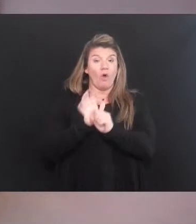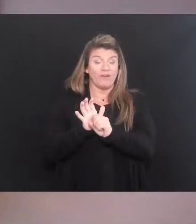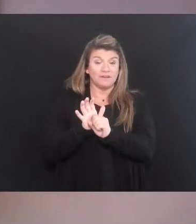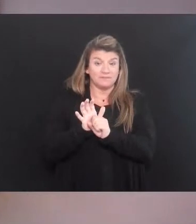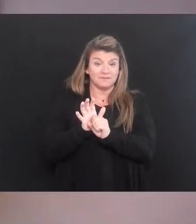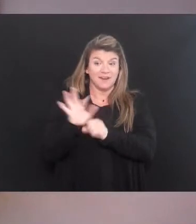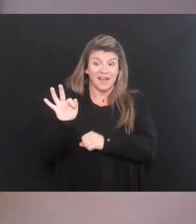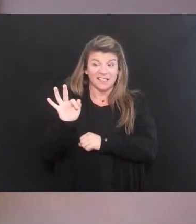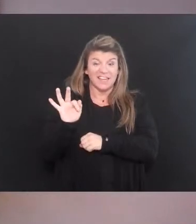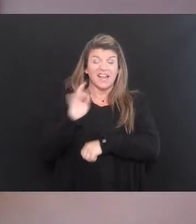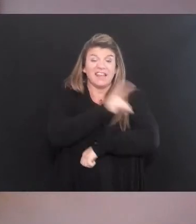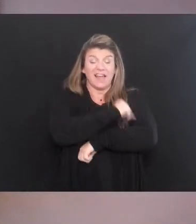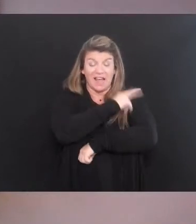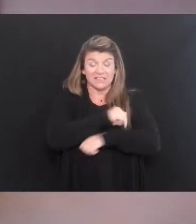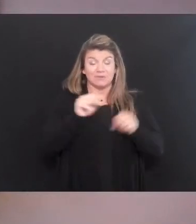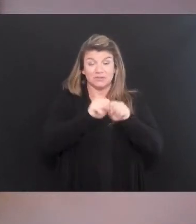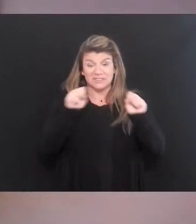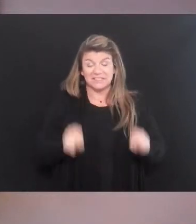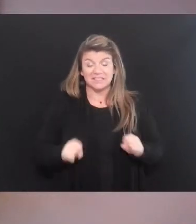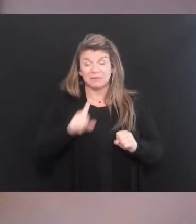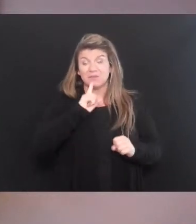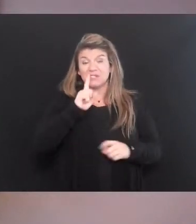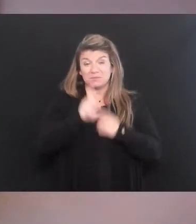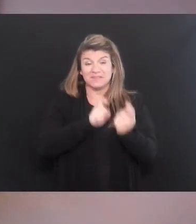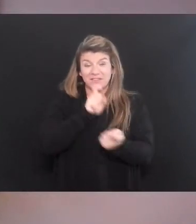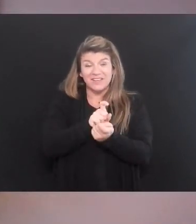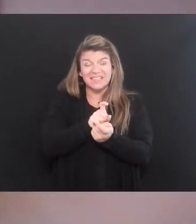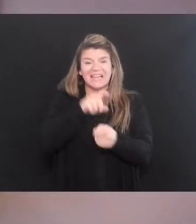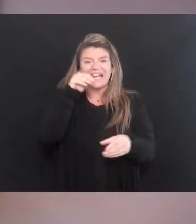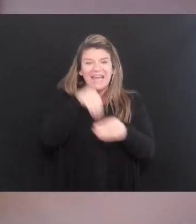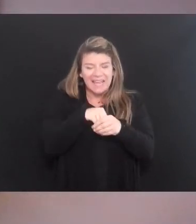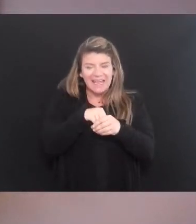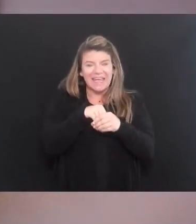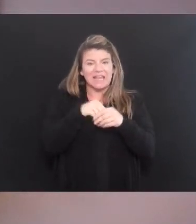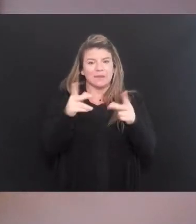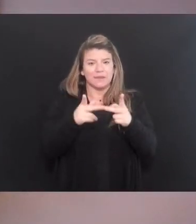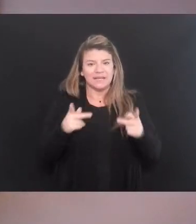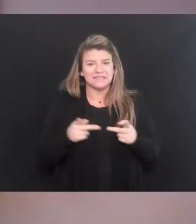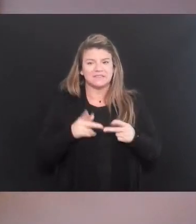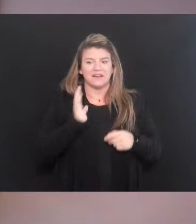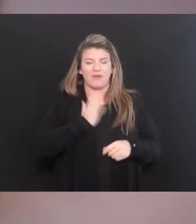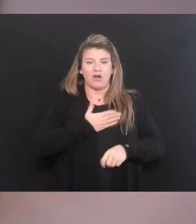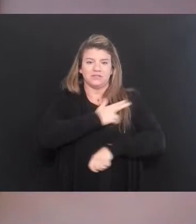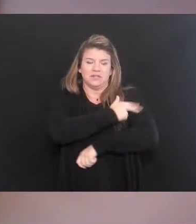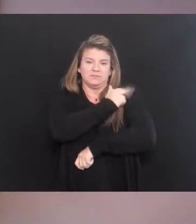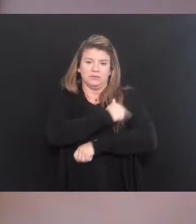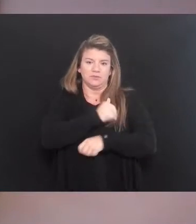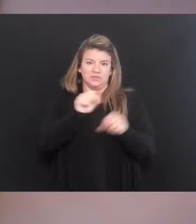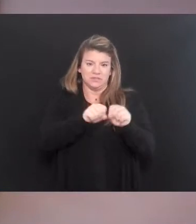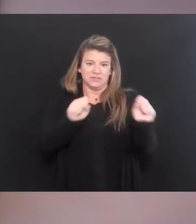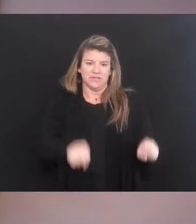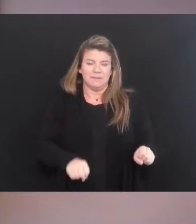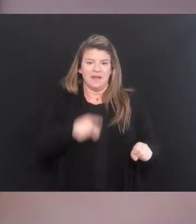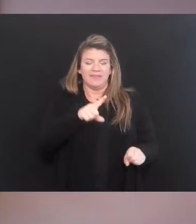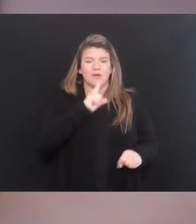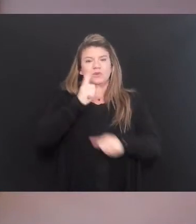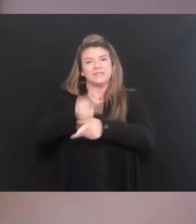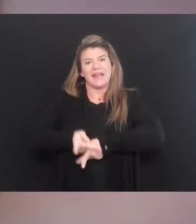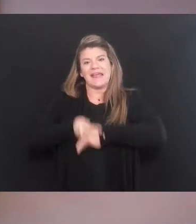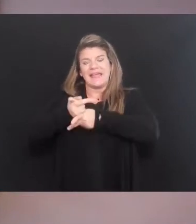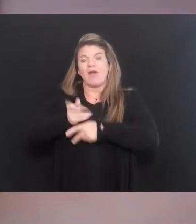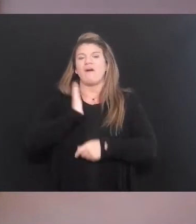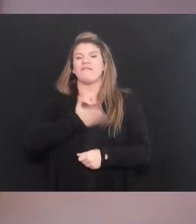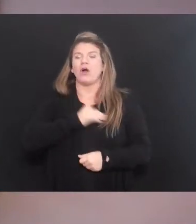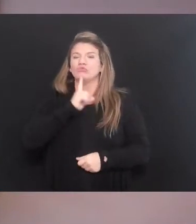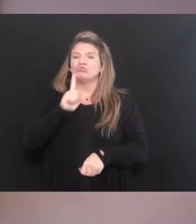our hospital systems, and particularly in the places in our hospital systems that take care of our sickest